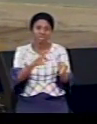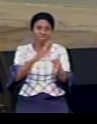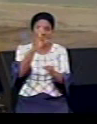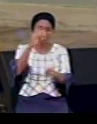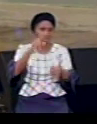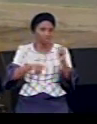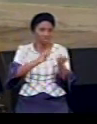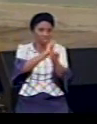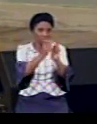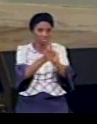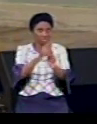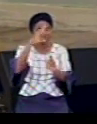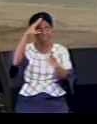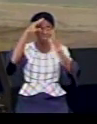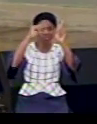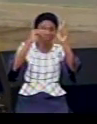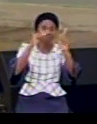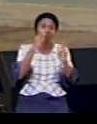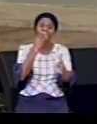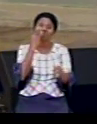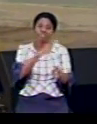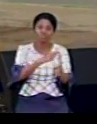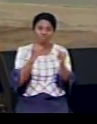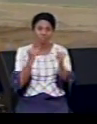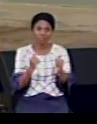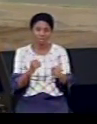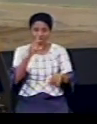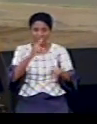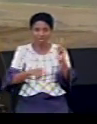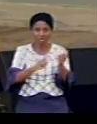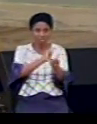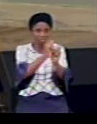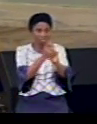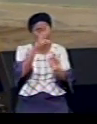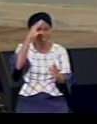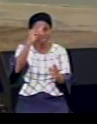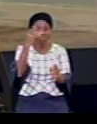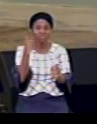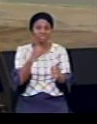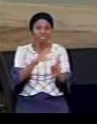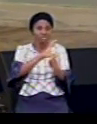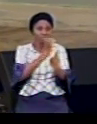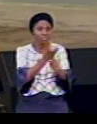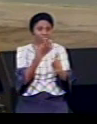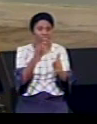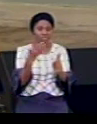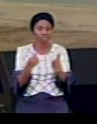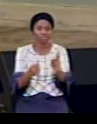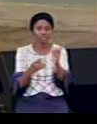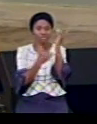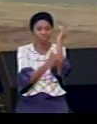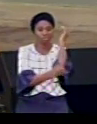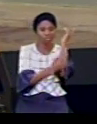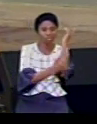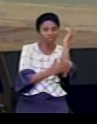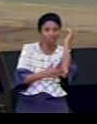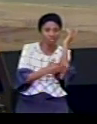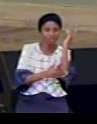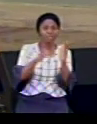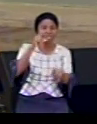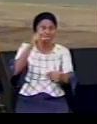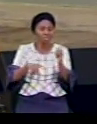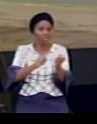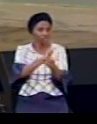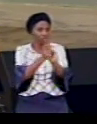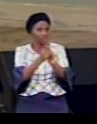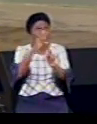him. Evil powers cannot change him. The economy of the country cannot change him. The security or insecurity around